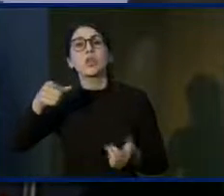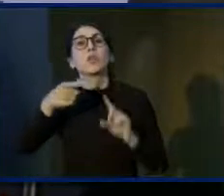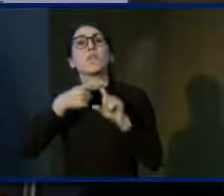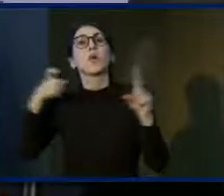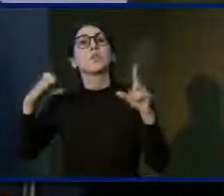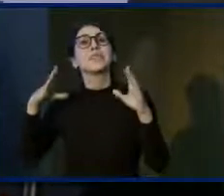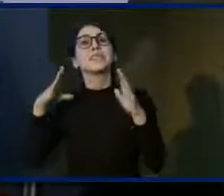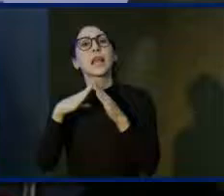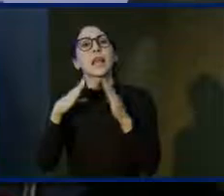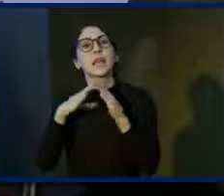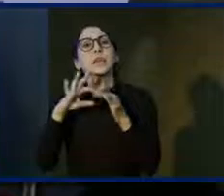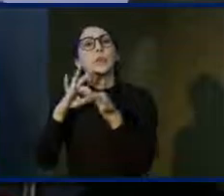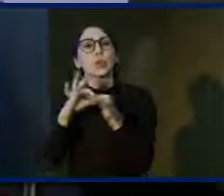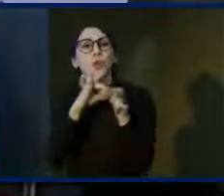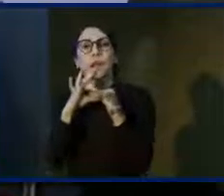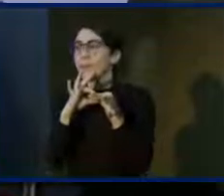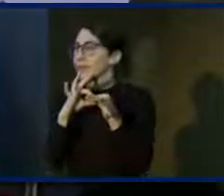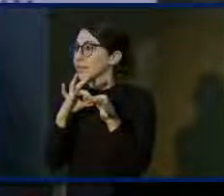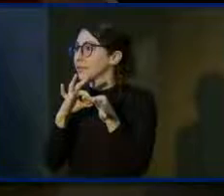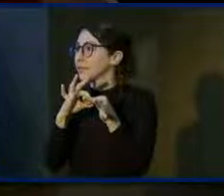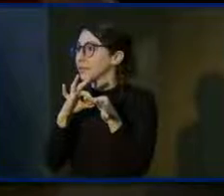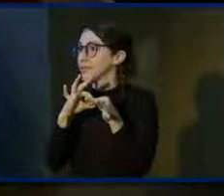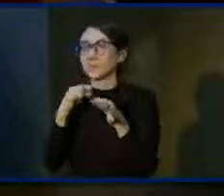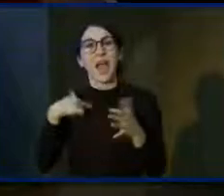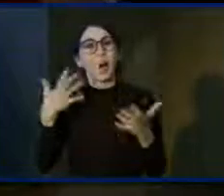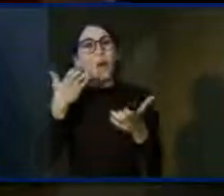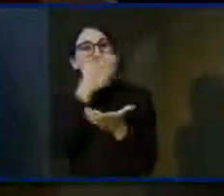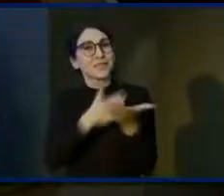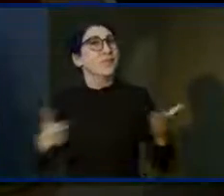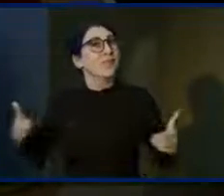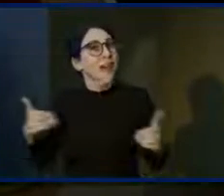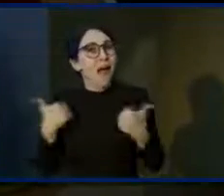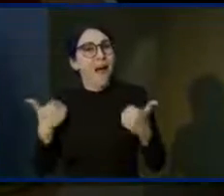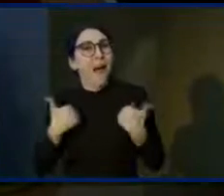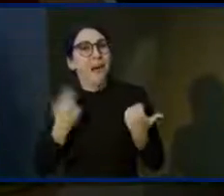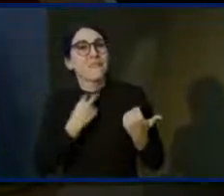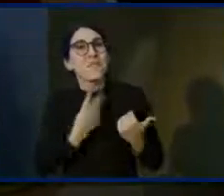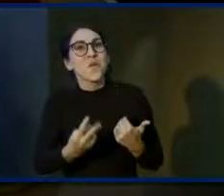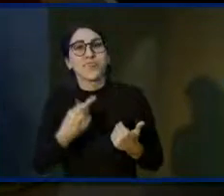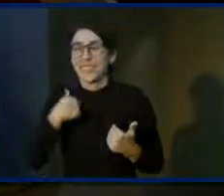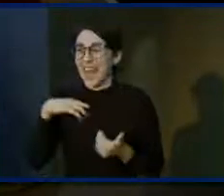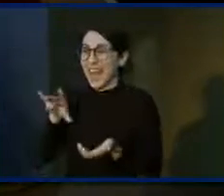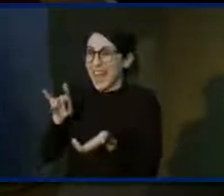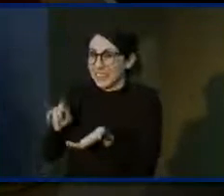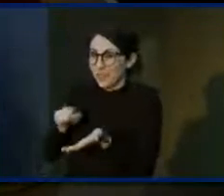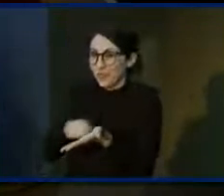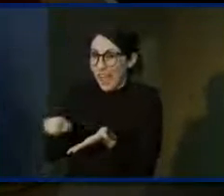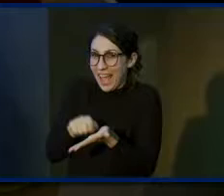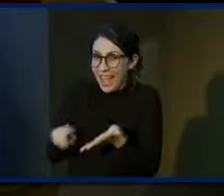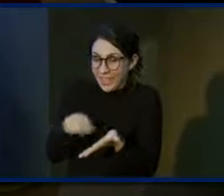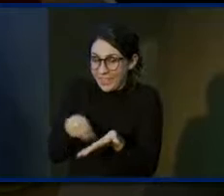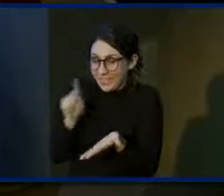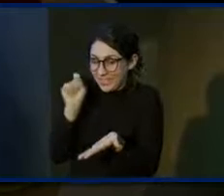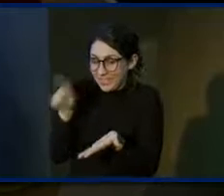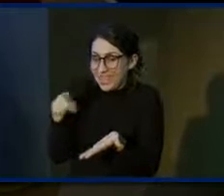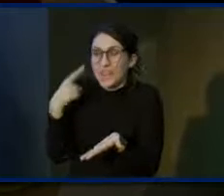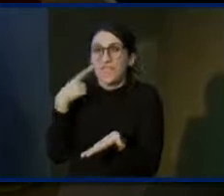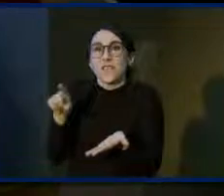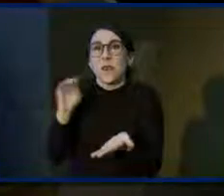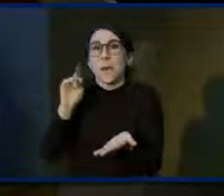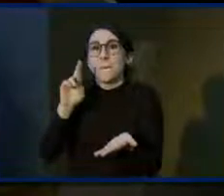well? Yeah, so I wanted some young voices in this room, too. I had to write this question down so I wouldn't forget, but it was for Miss